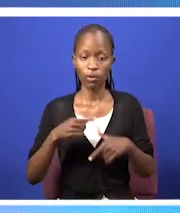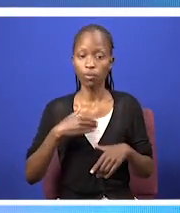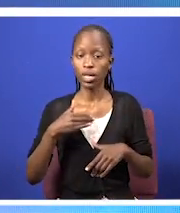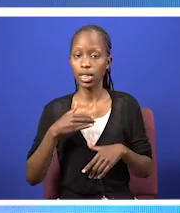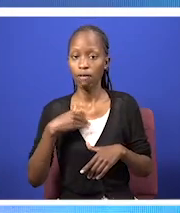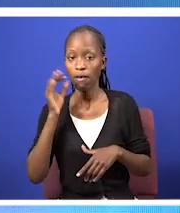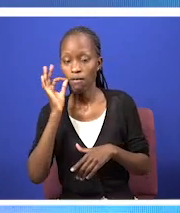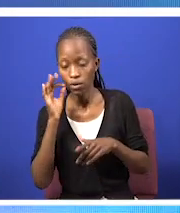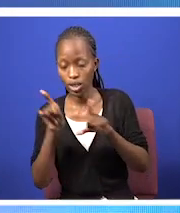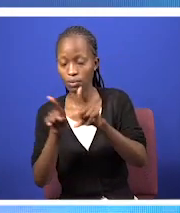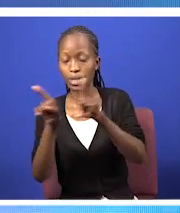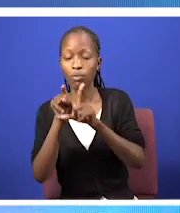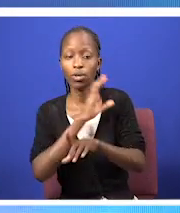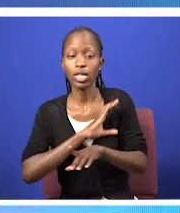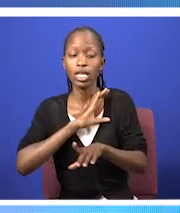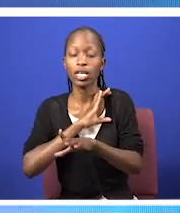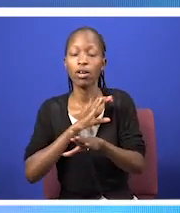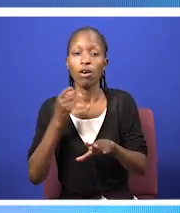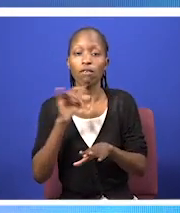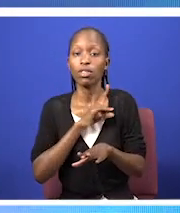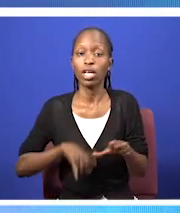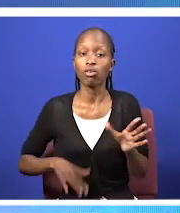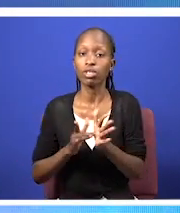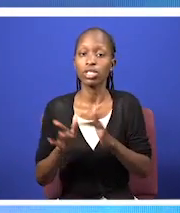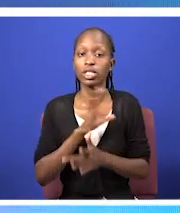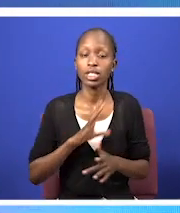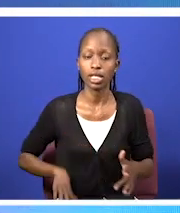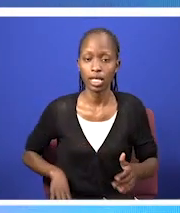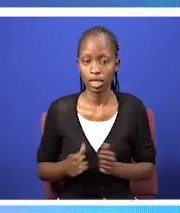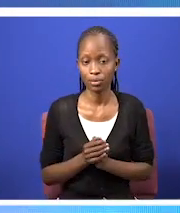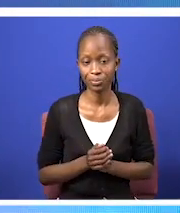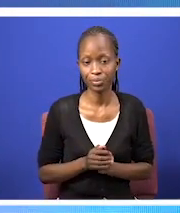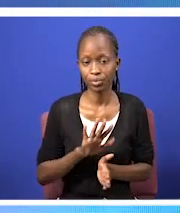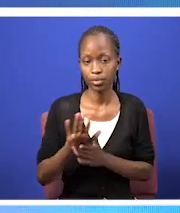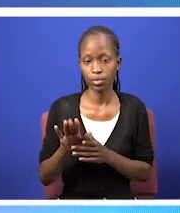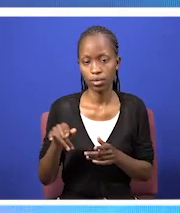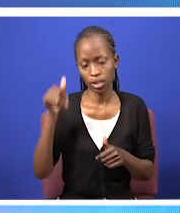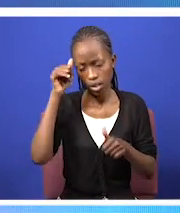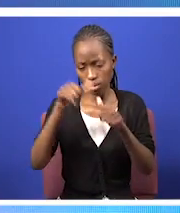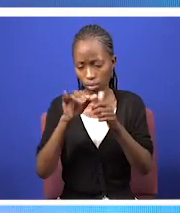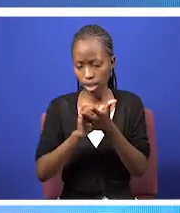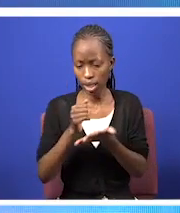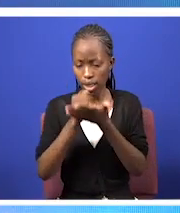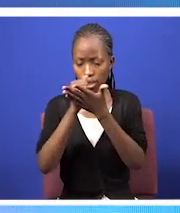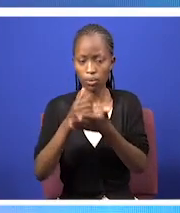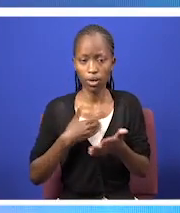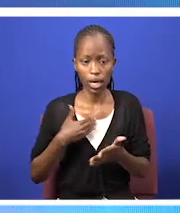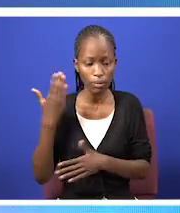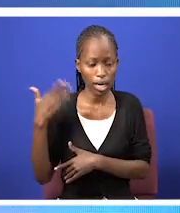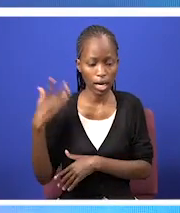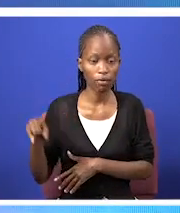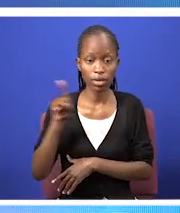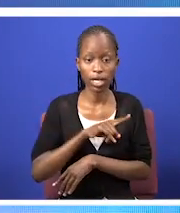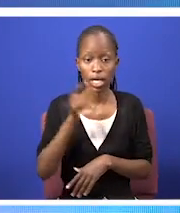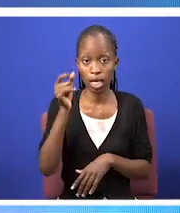fruit consistent with the character of the Lord Jesus Christ. We're reminded that this help is available to us on